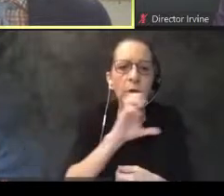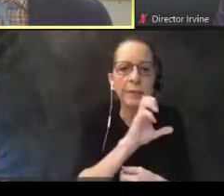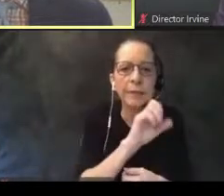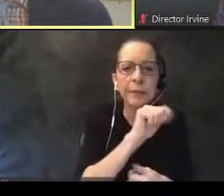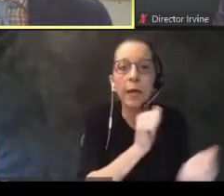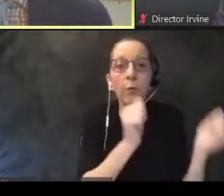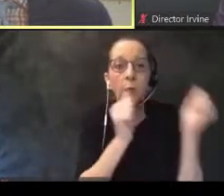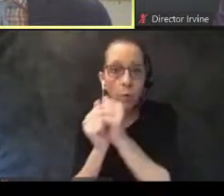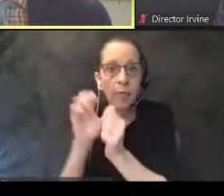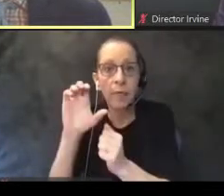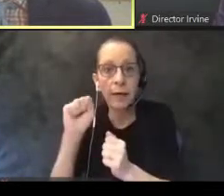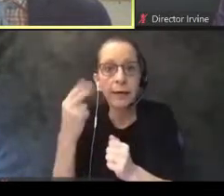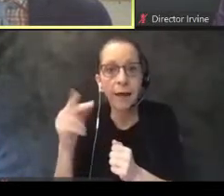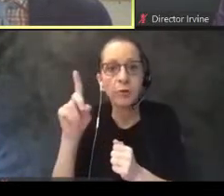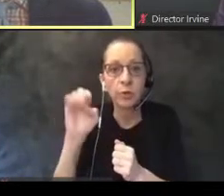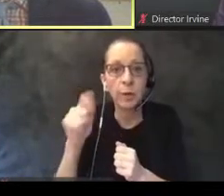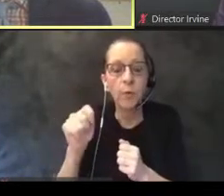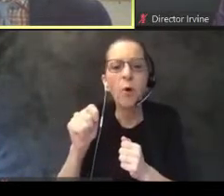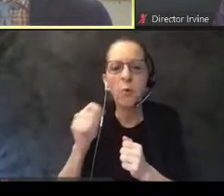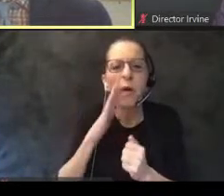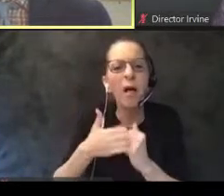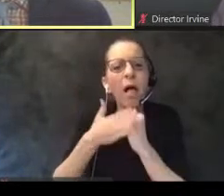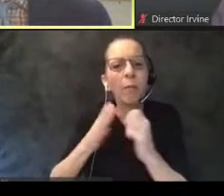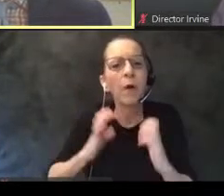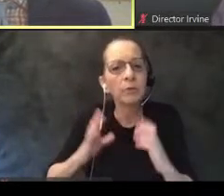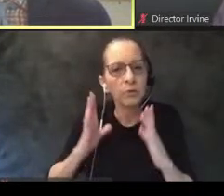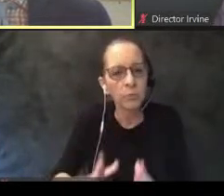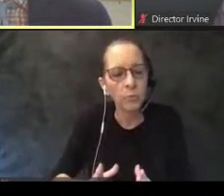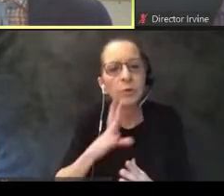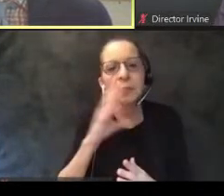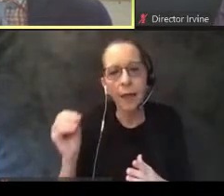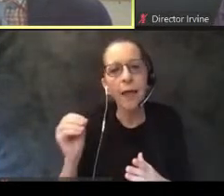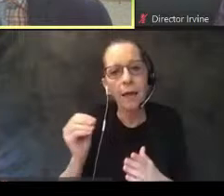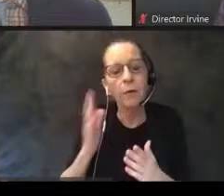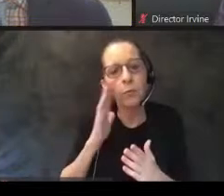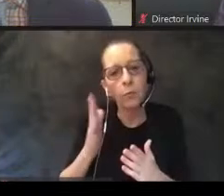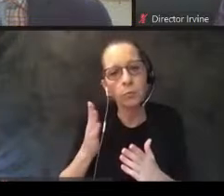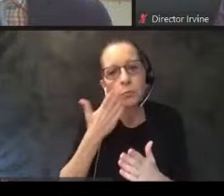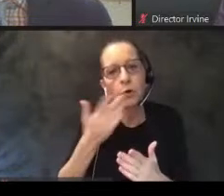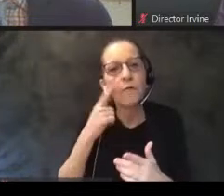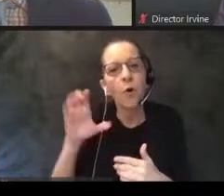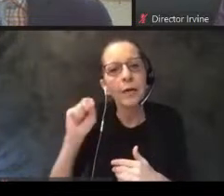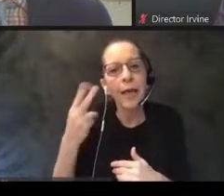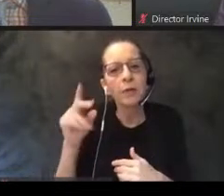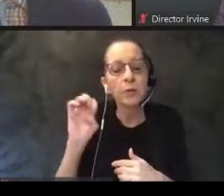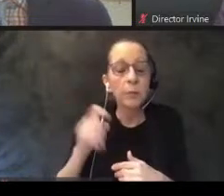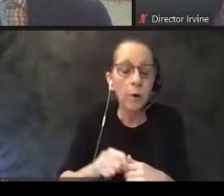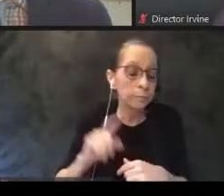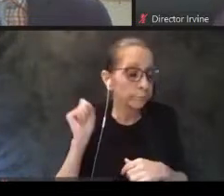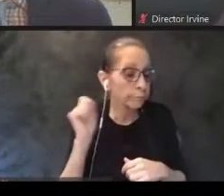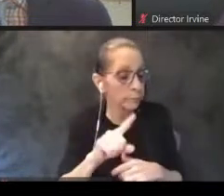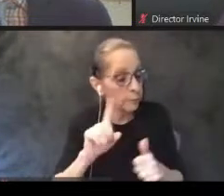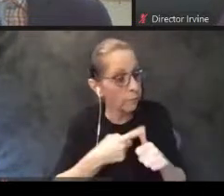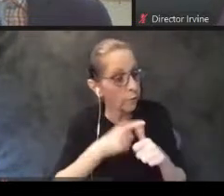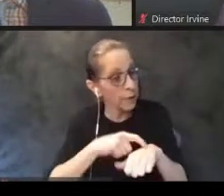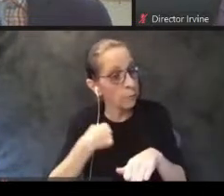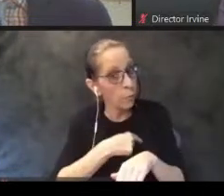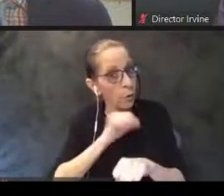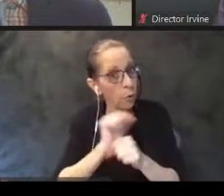CTA, for our customers, and for Cash Depot. Is that the first time that we're going to be